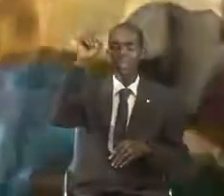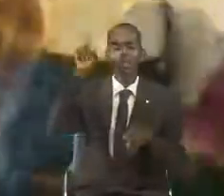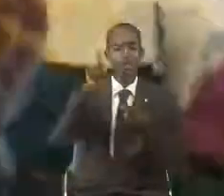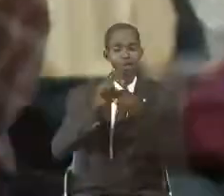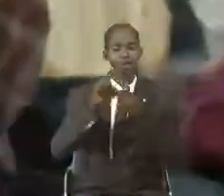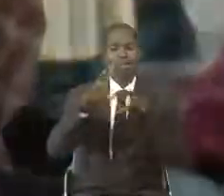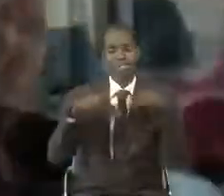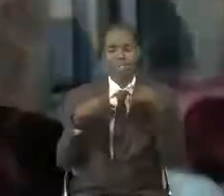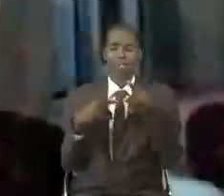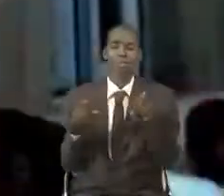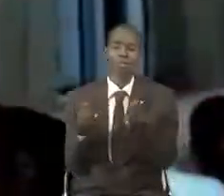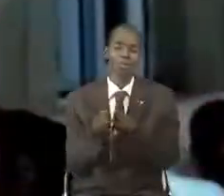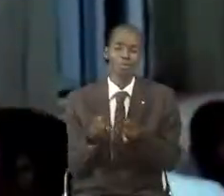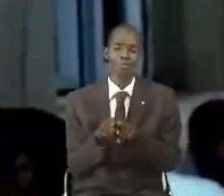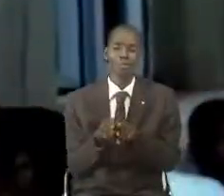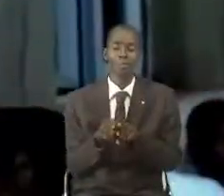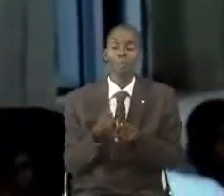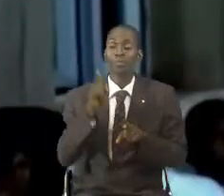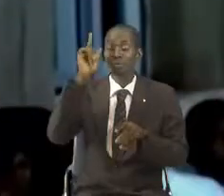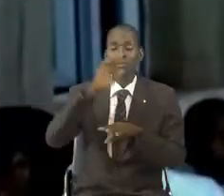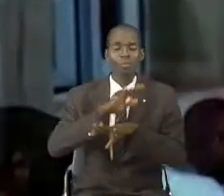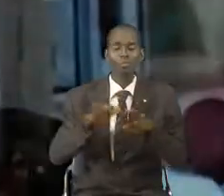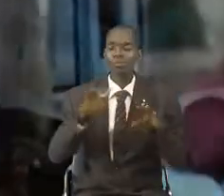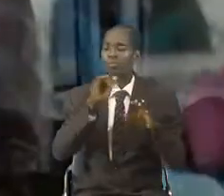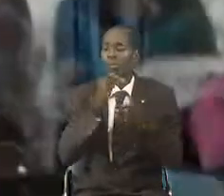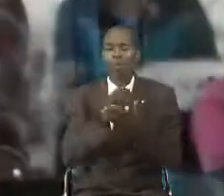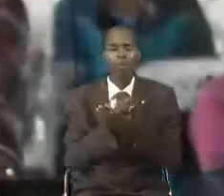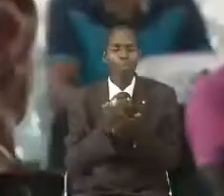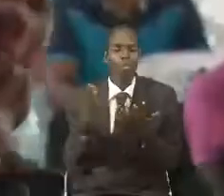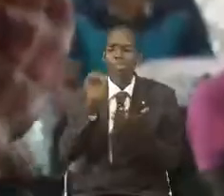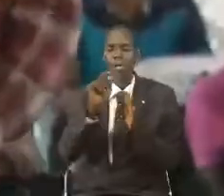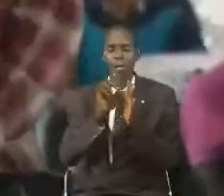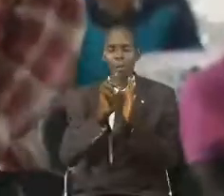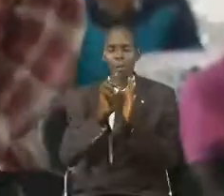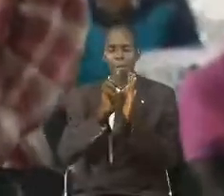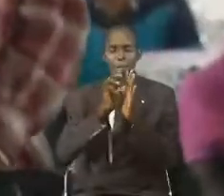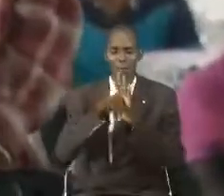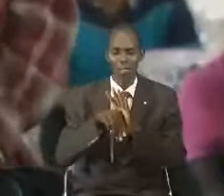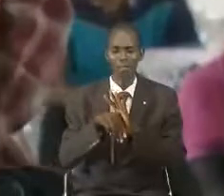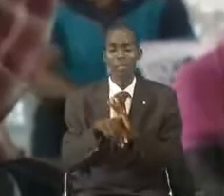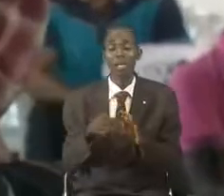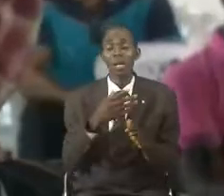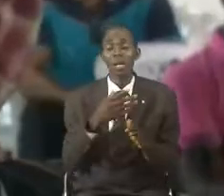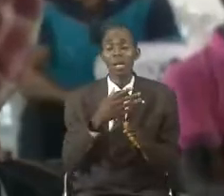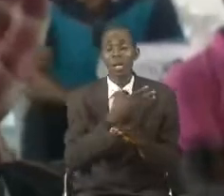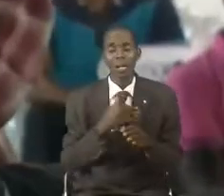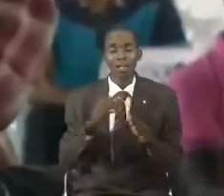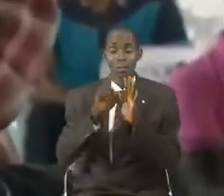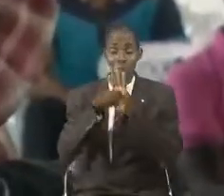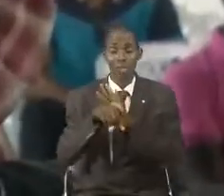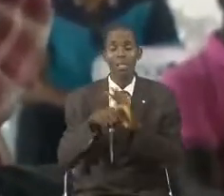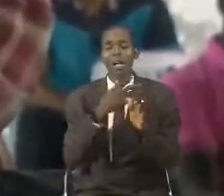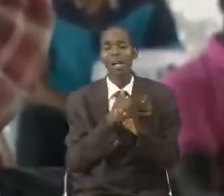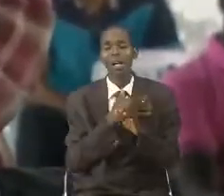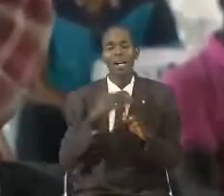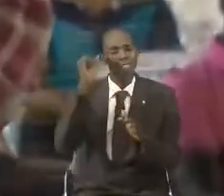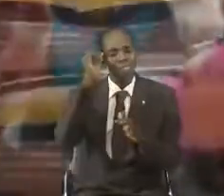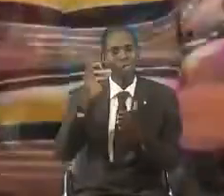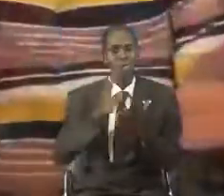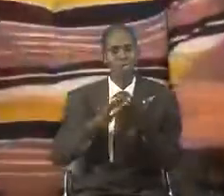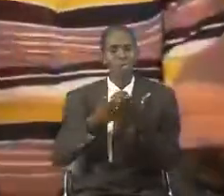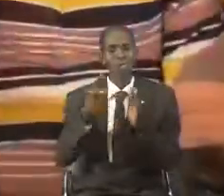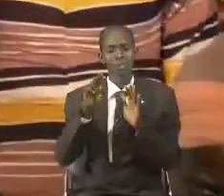Once you receive him, he receives you too. He doesn't allow a minute to pass. And